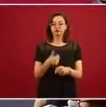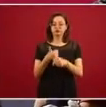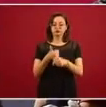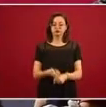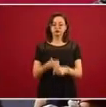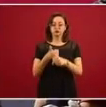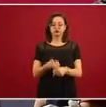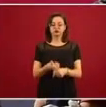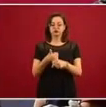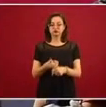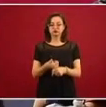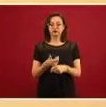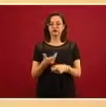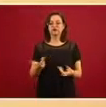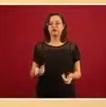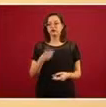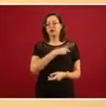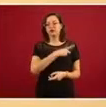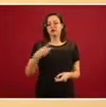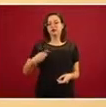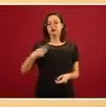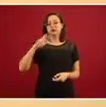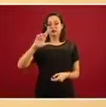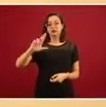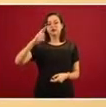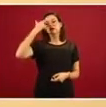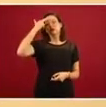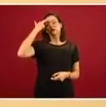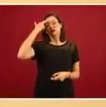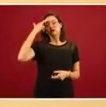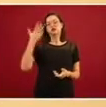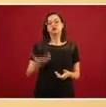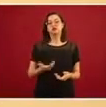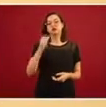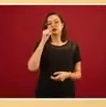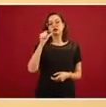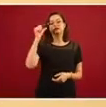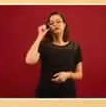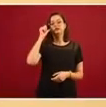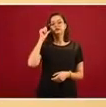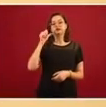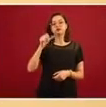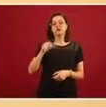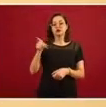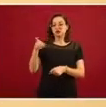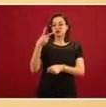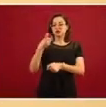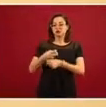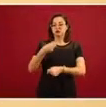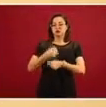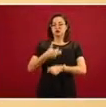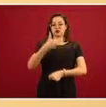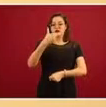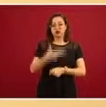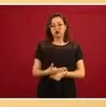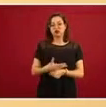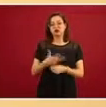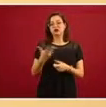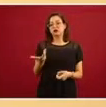estimated number for the fatality rate, and that one is much lower. Remember that this estimation